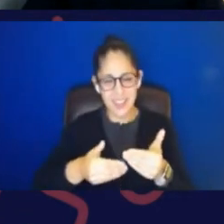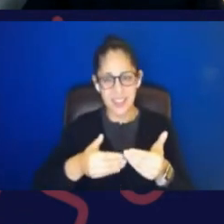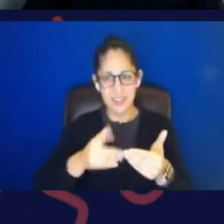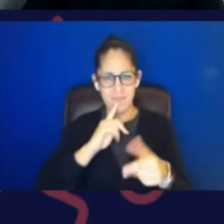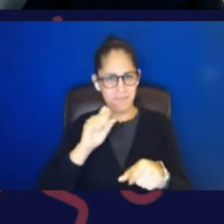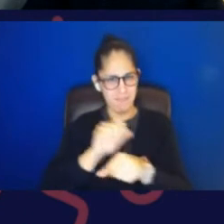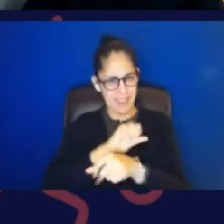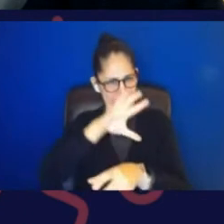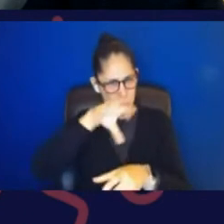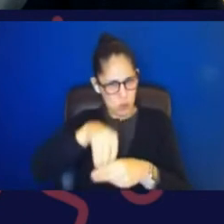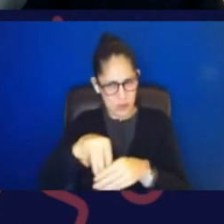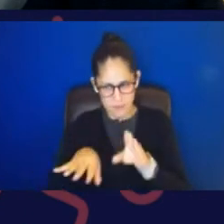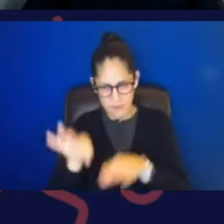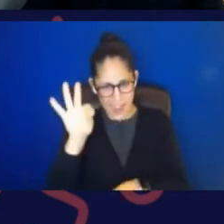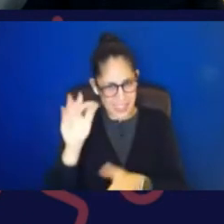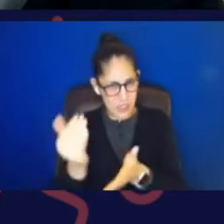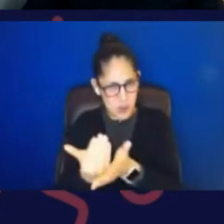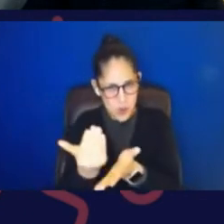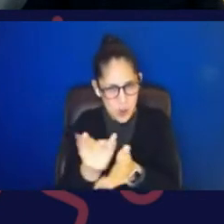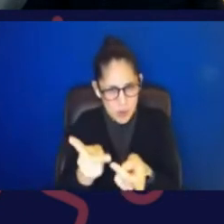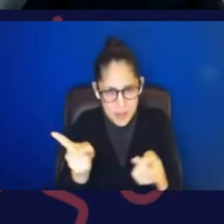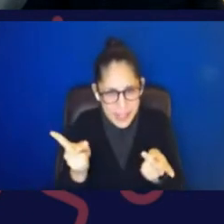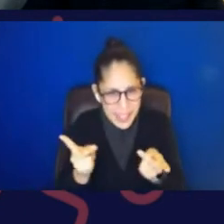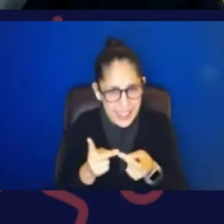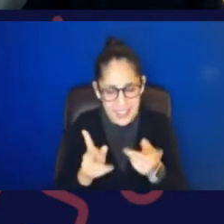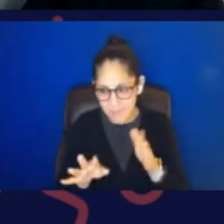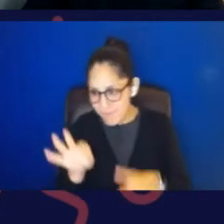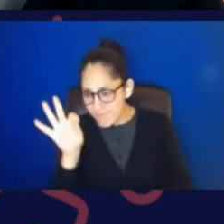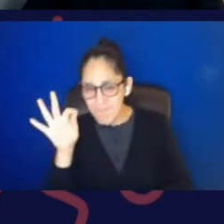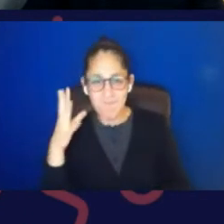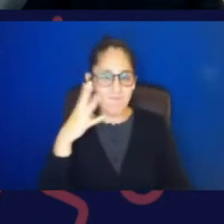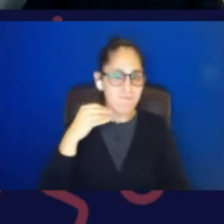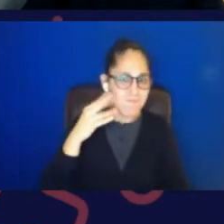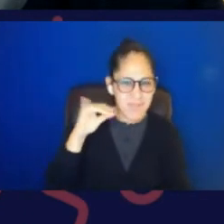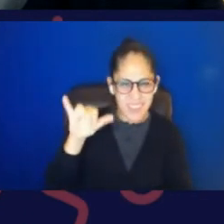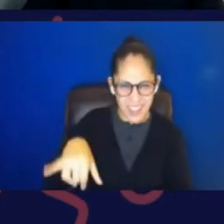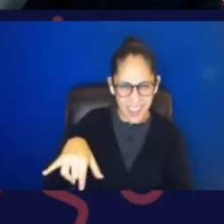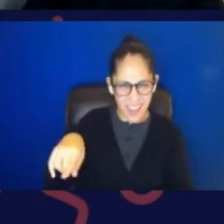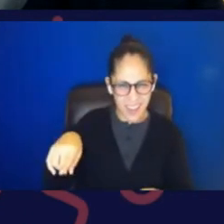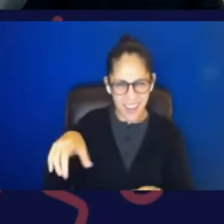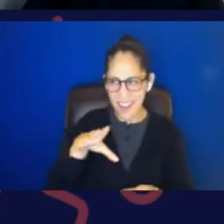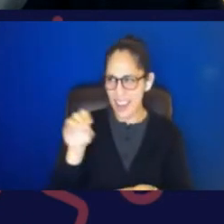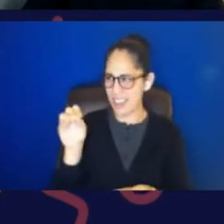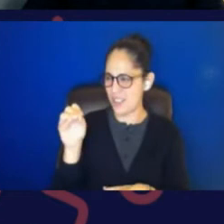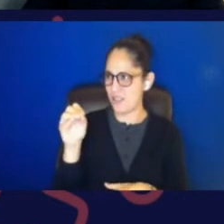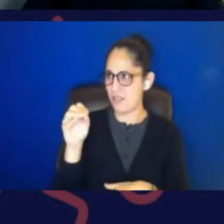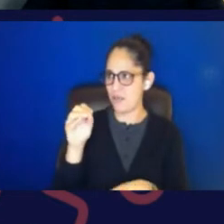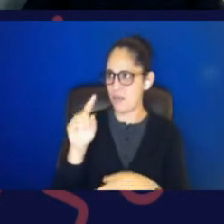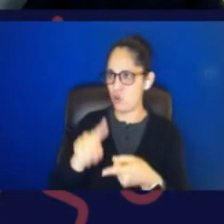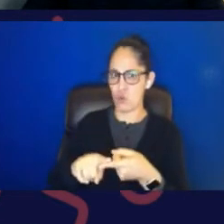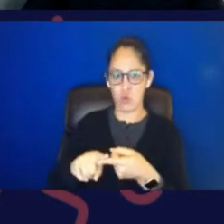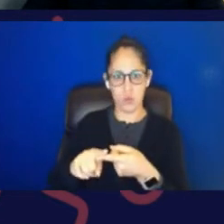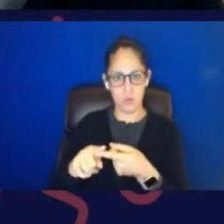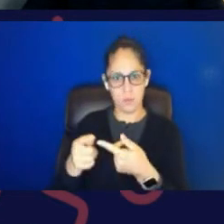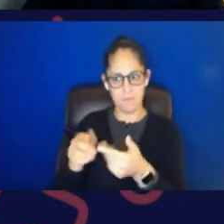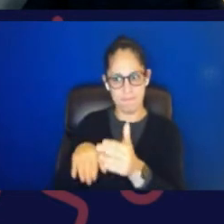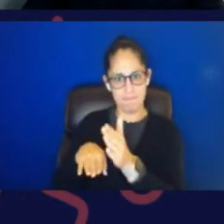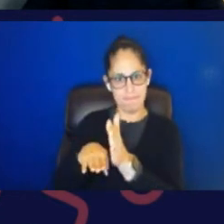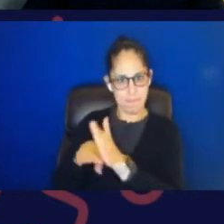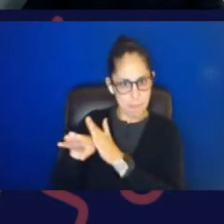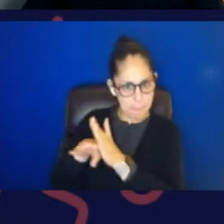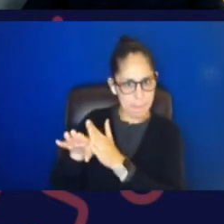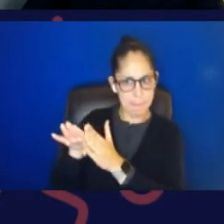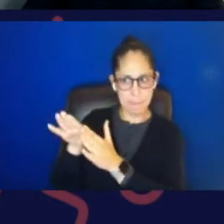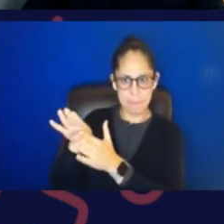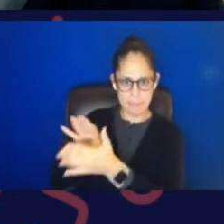to find a new place, you know, and to find yourself with a new community, because